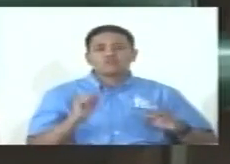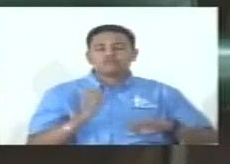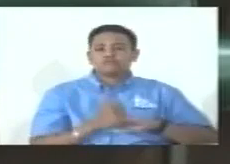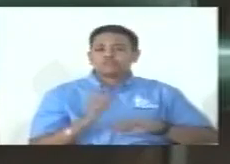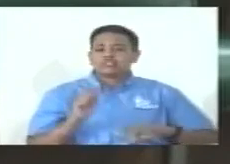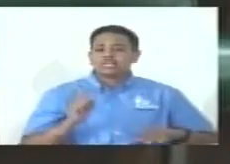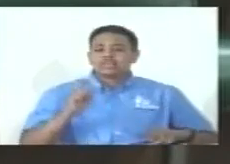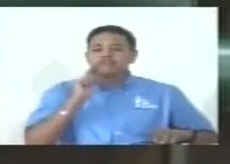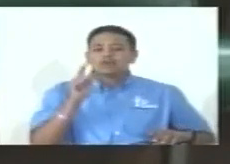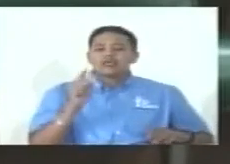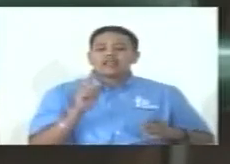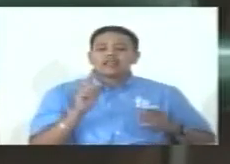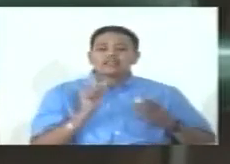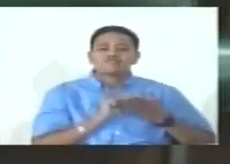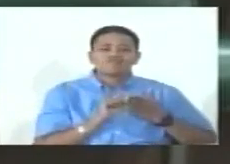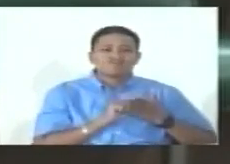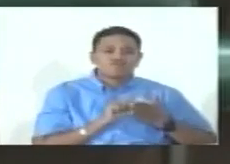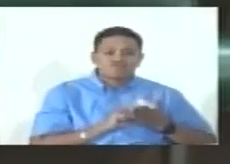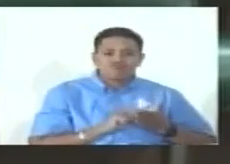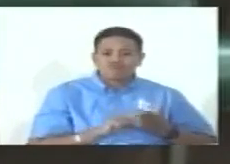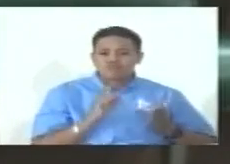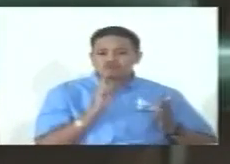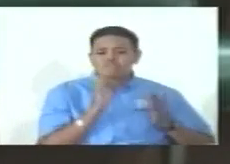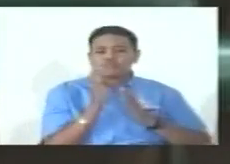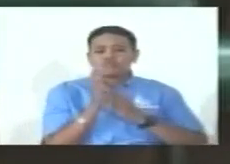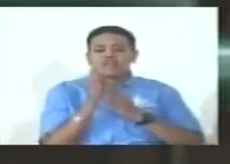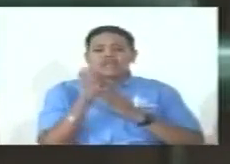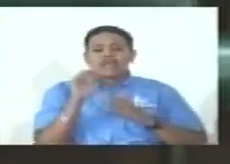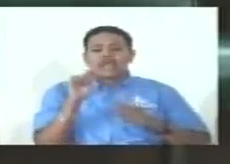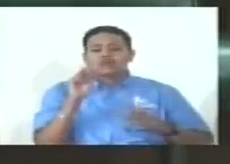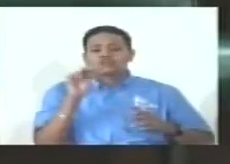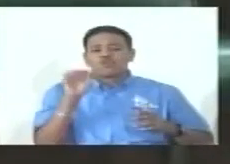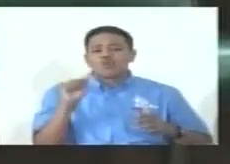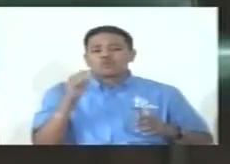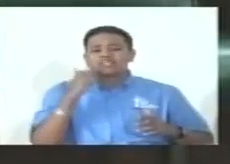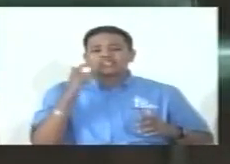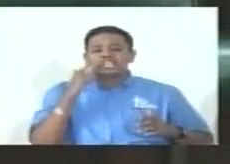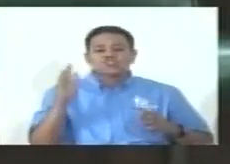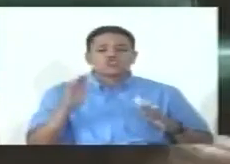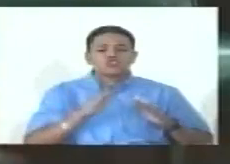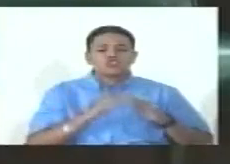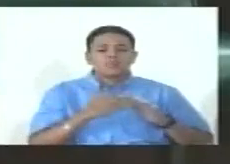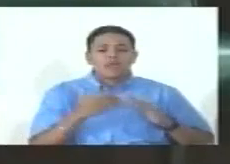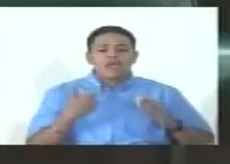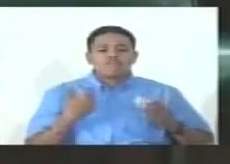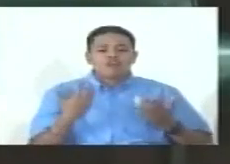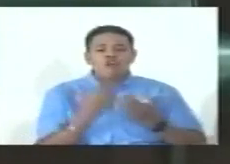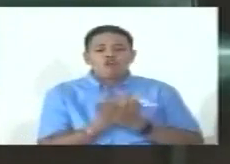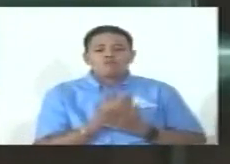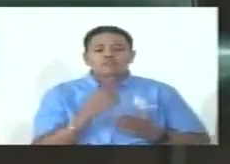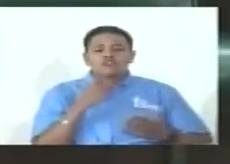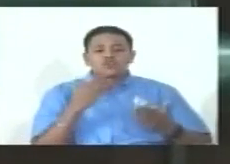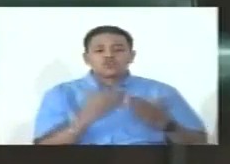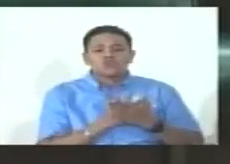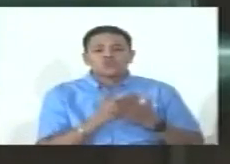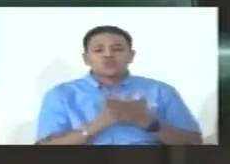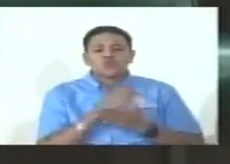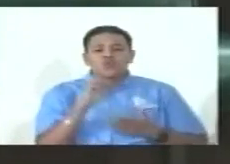There have been articles which have praised Estonia and which says that Jamaica has the opportunity to be the new